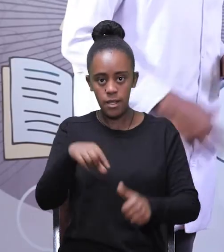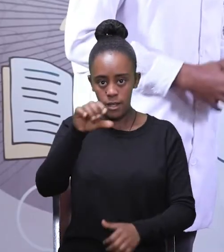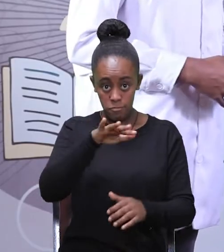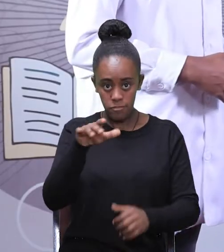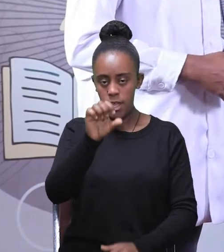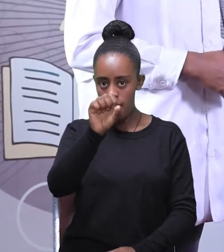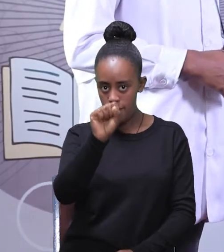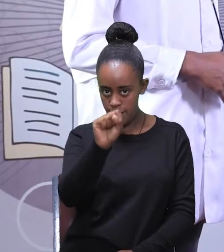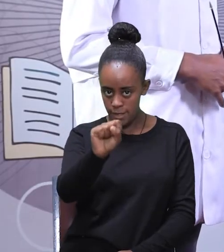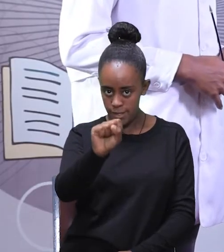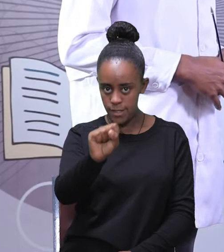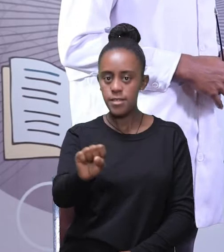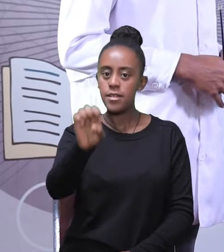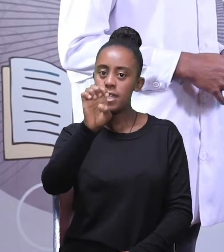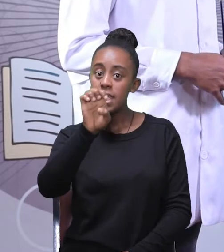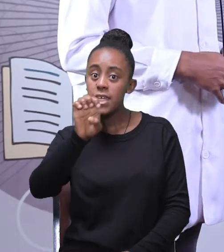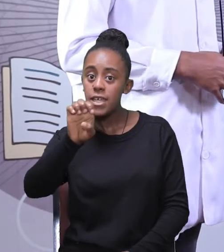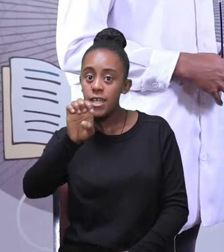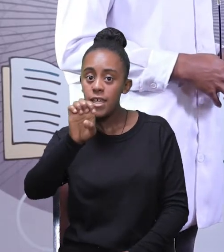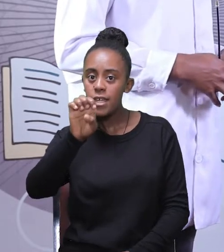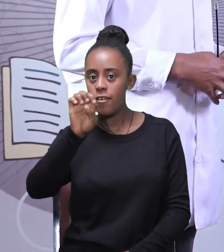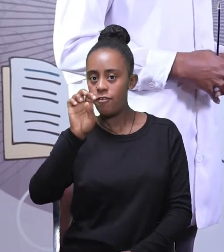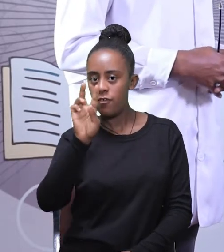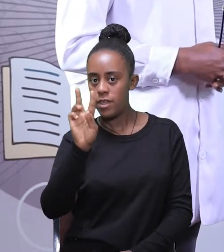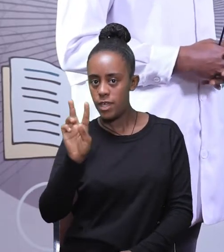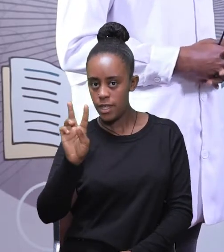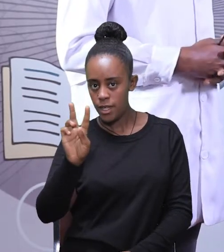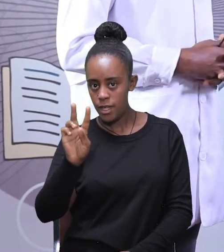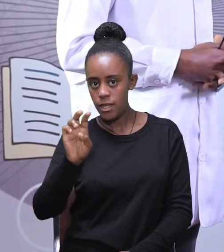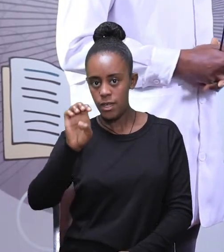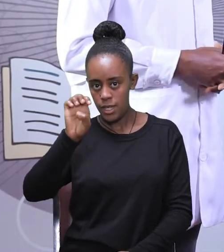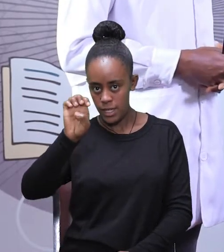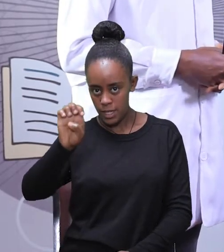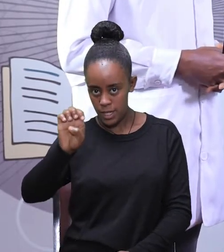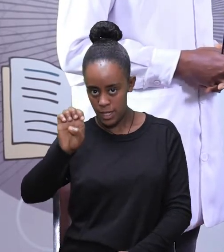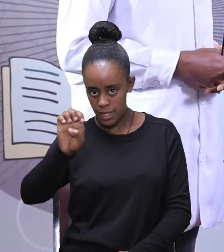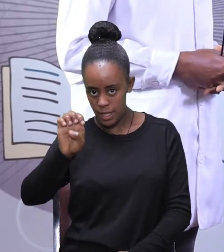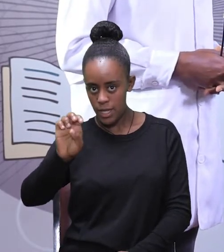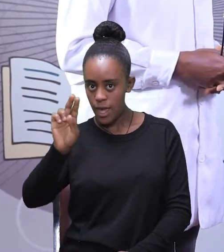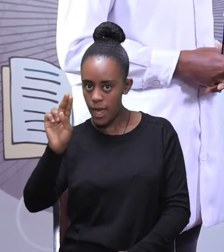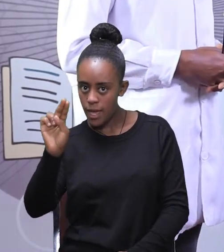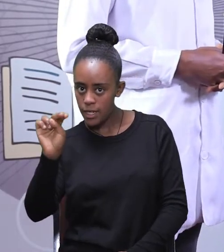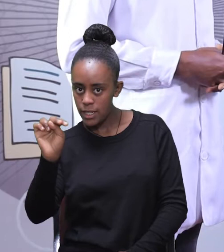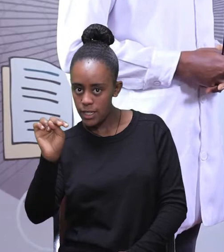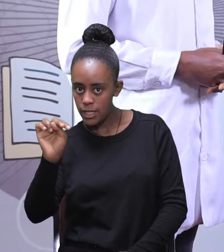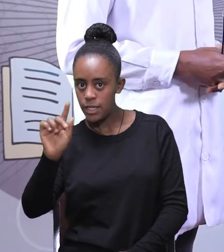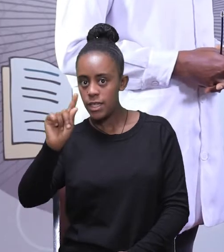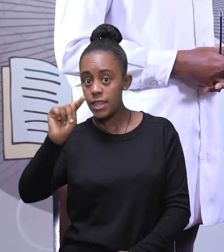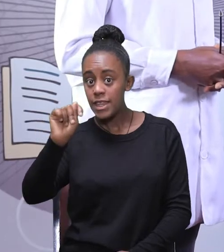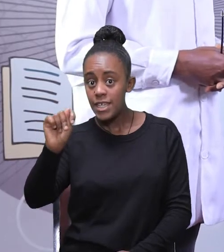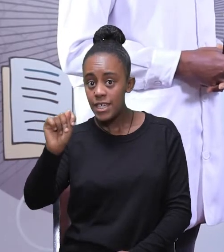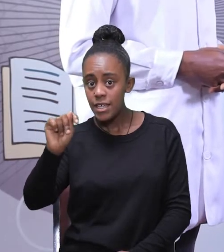S, E, V, E, N,